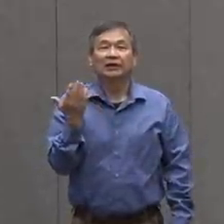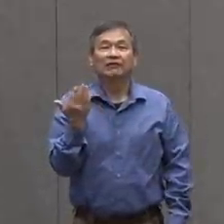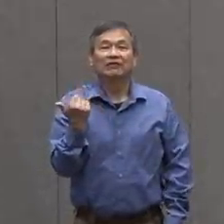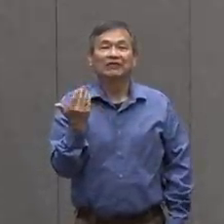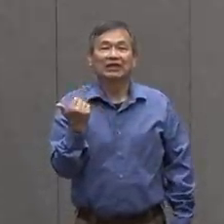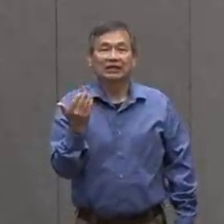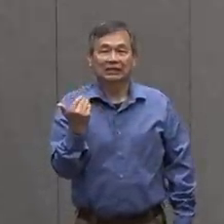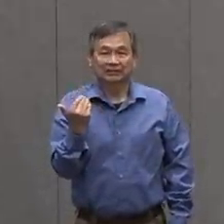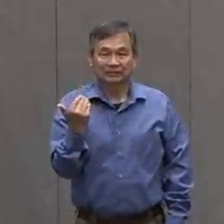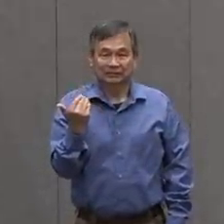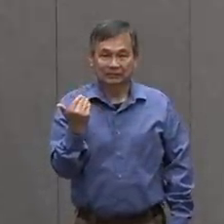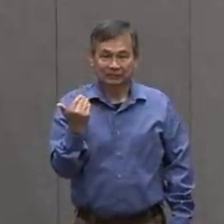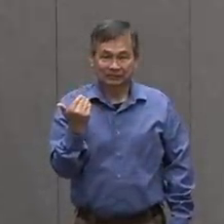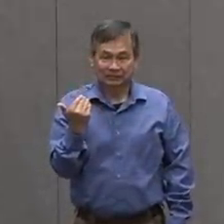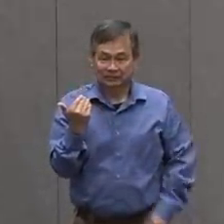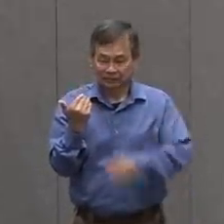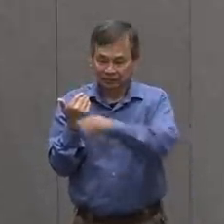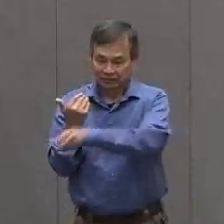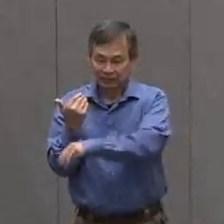15.